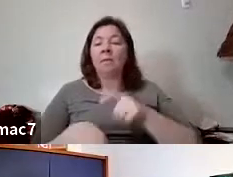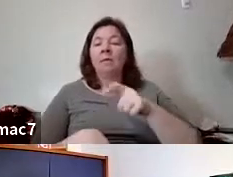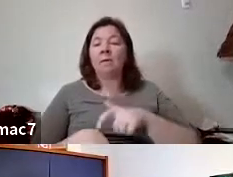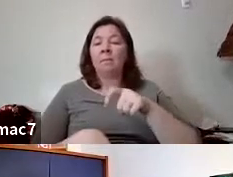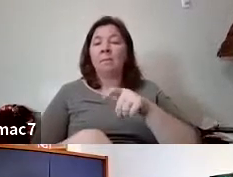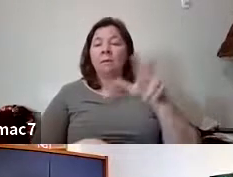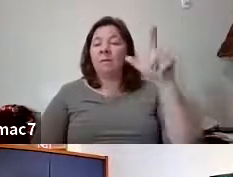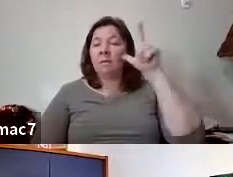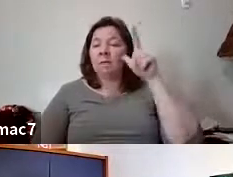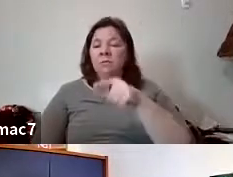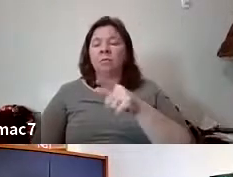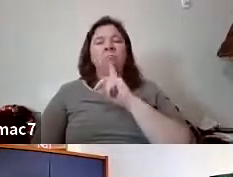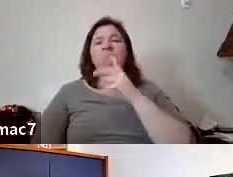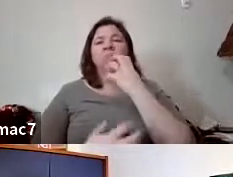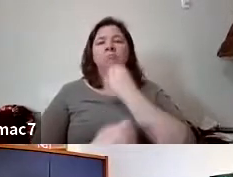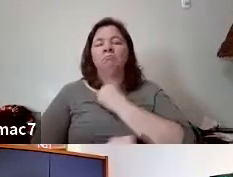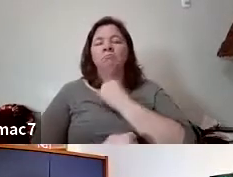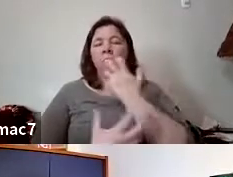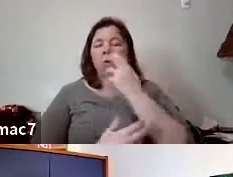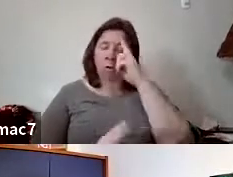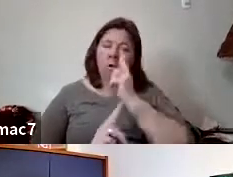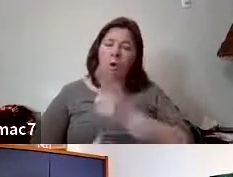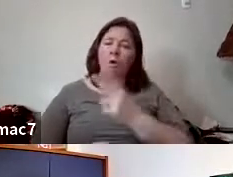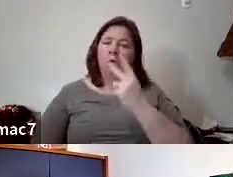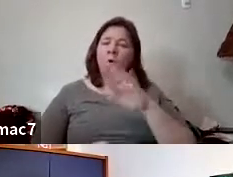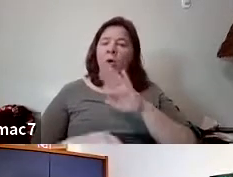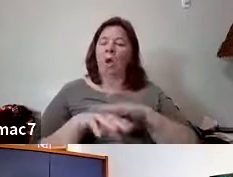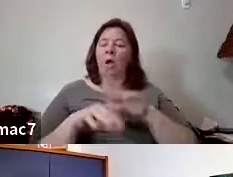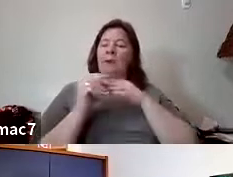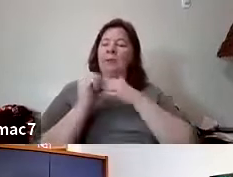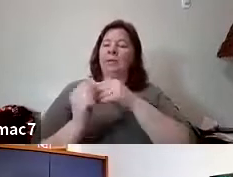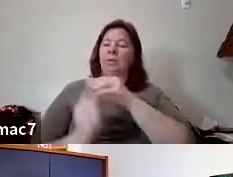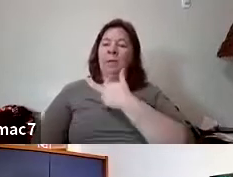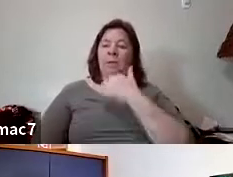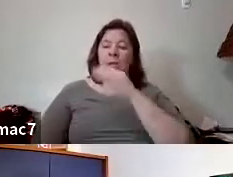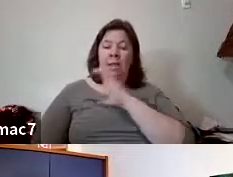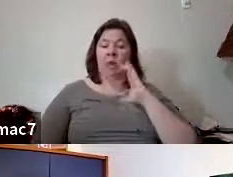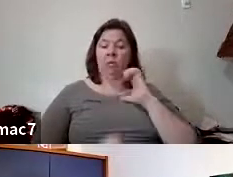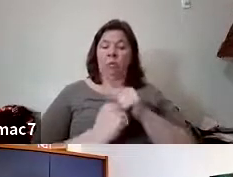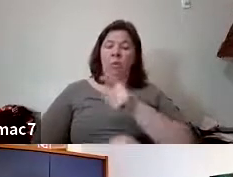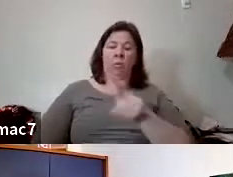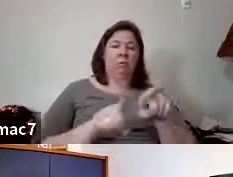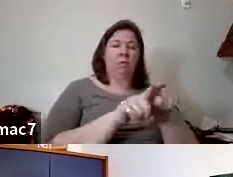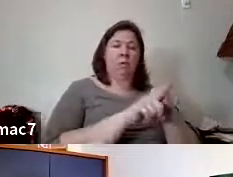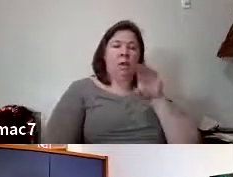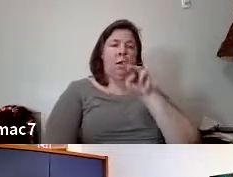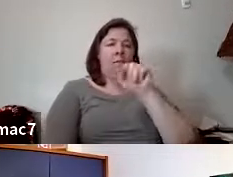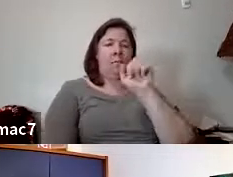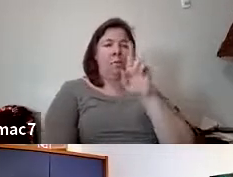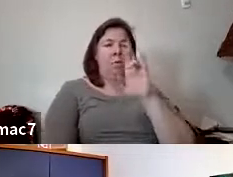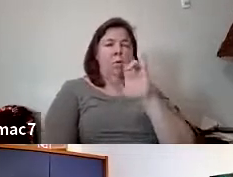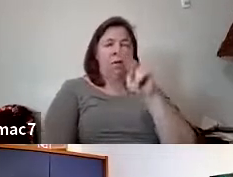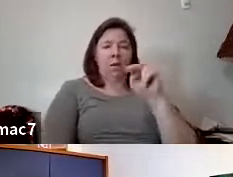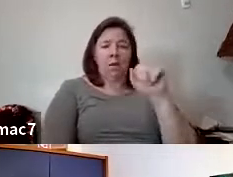just listening to you is a privilege. So I'm honored to be on the Leadership Council with you, as well as Marina. You guys are awesome.